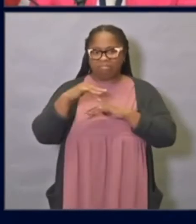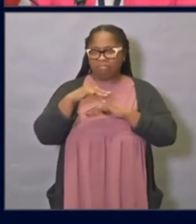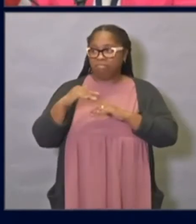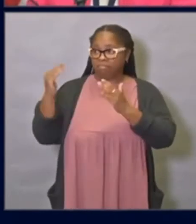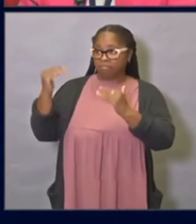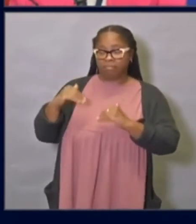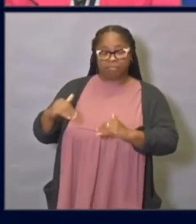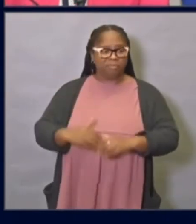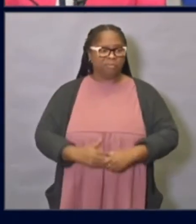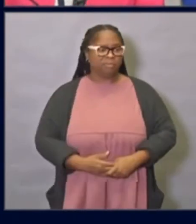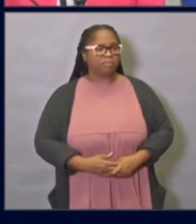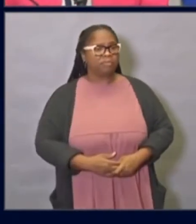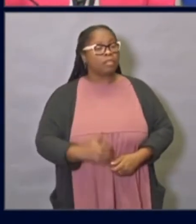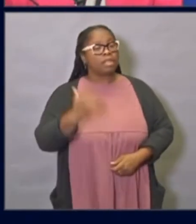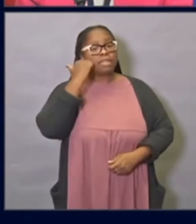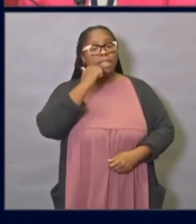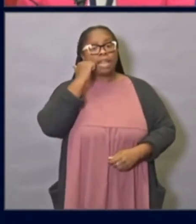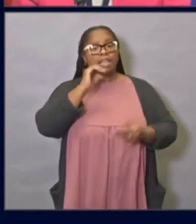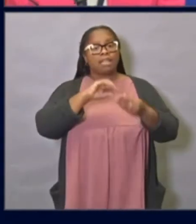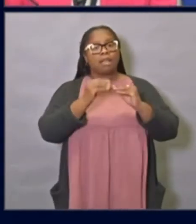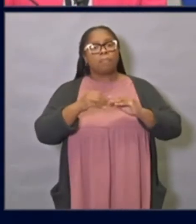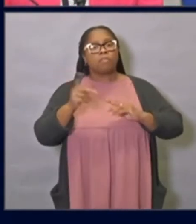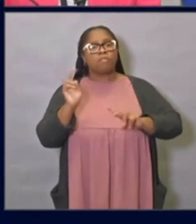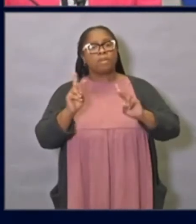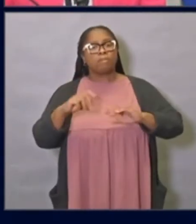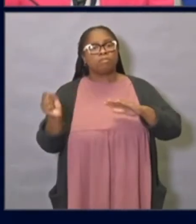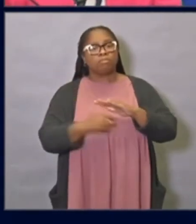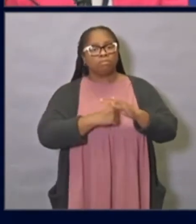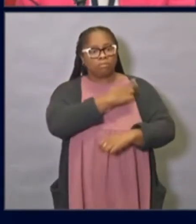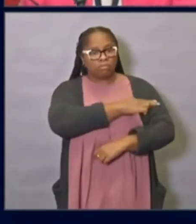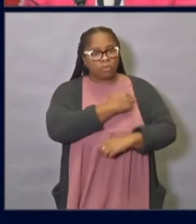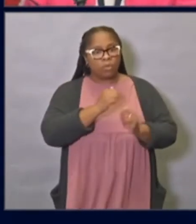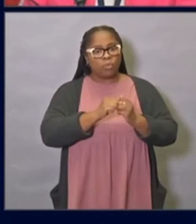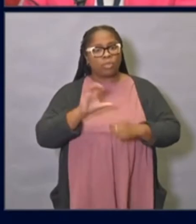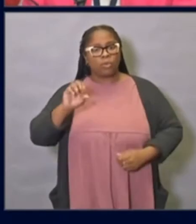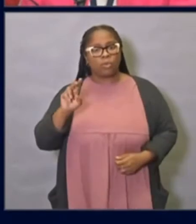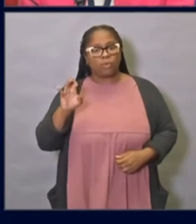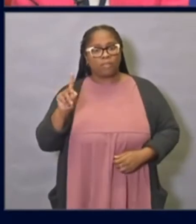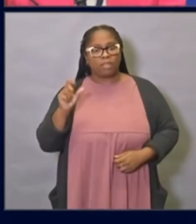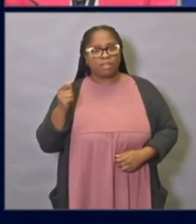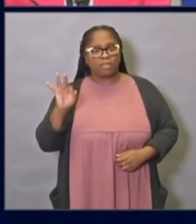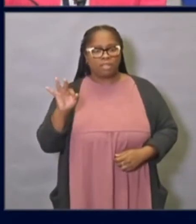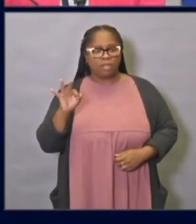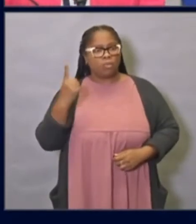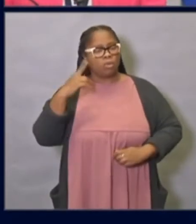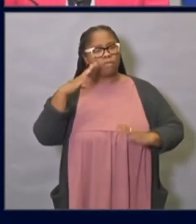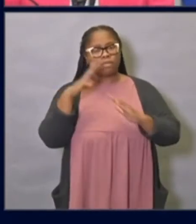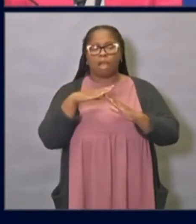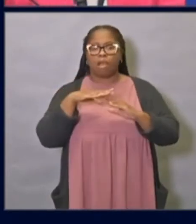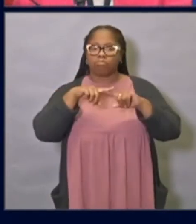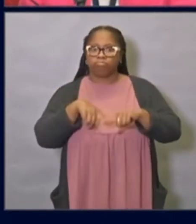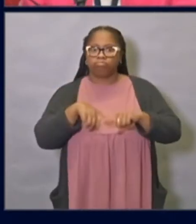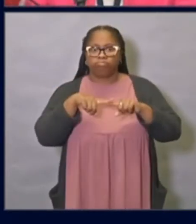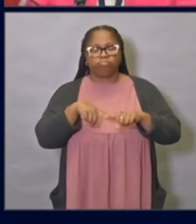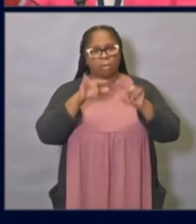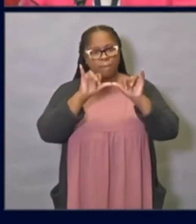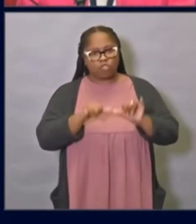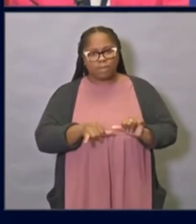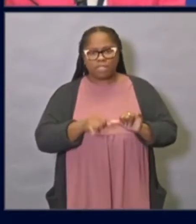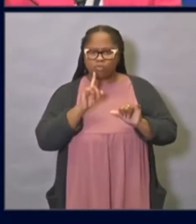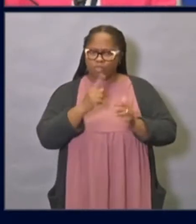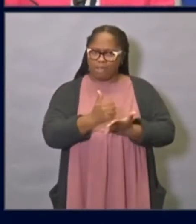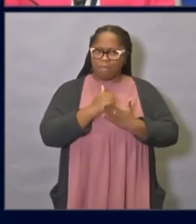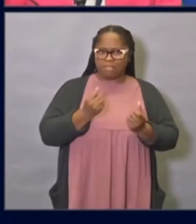The daily number of hospitalizations of people with COVID-19 is one of our most reliable metrics in understanding how we're